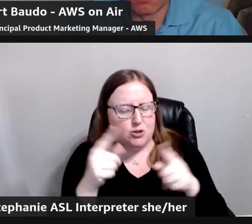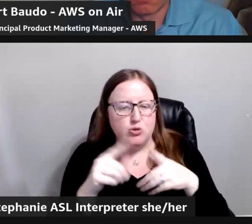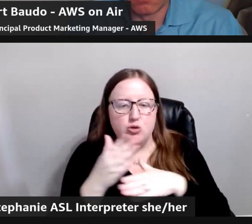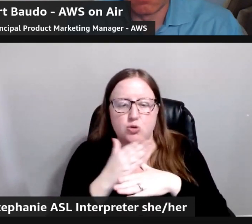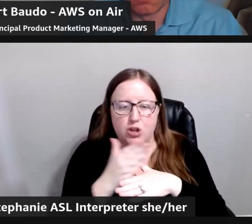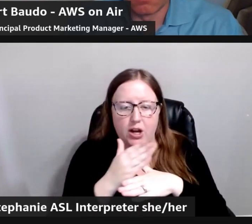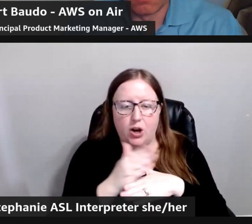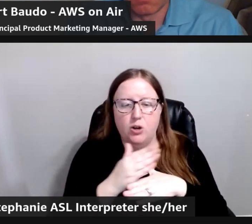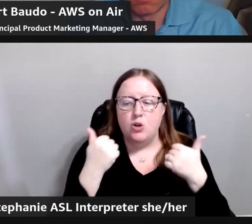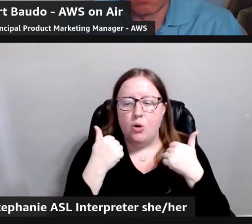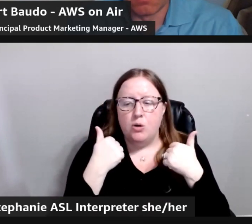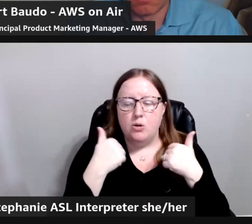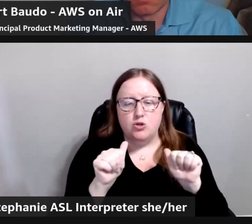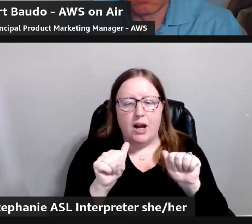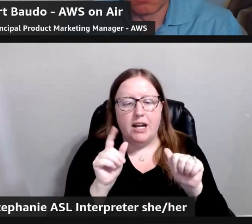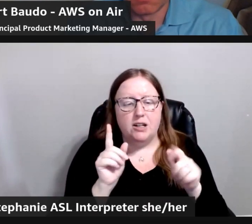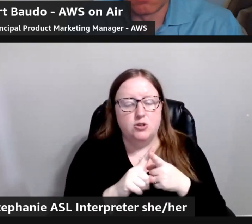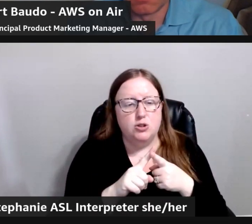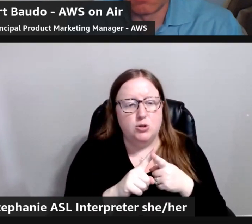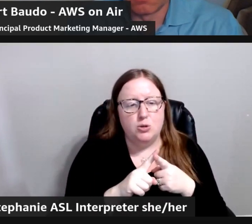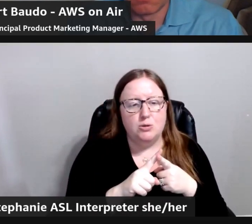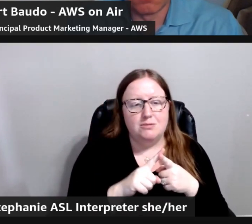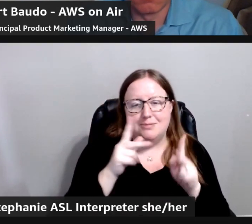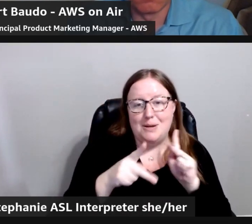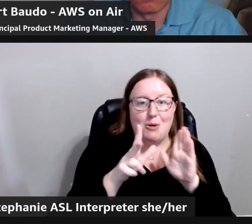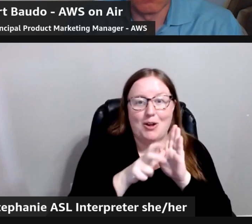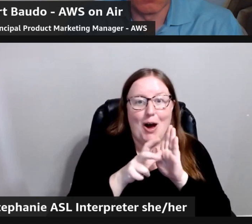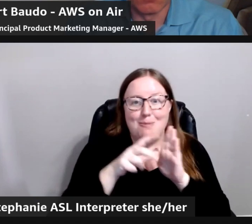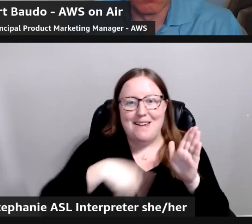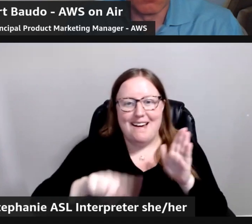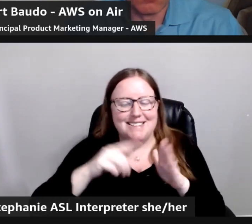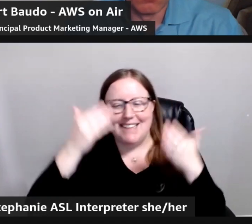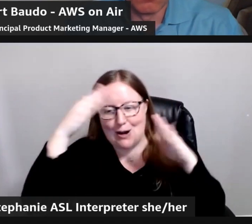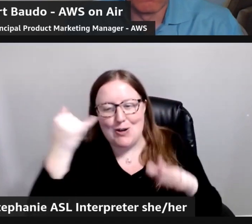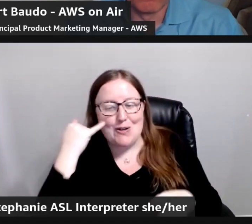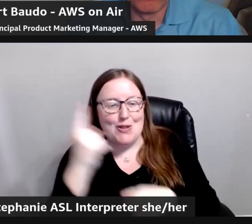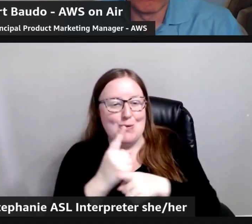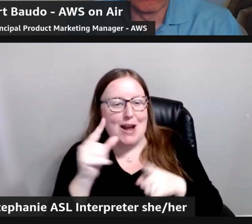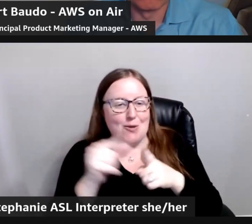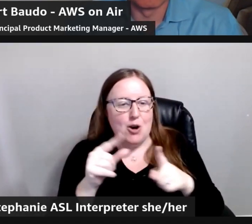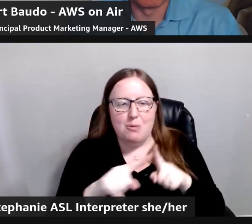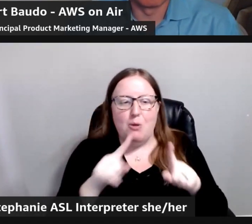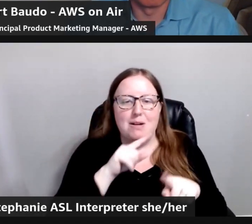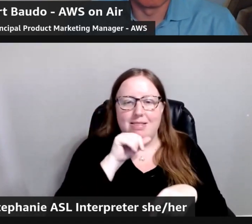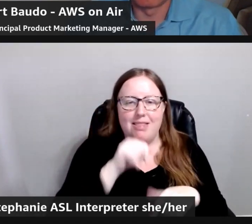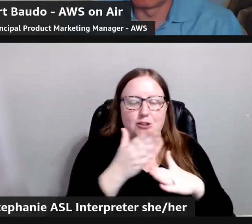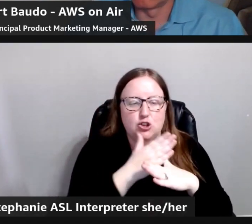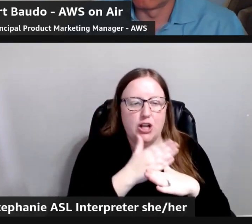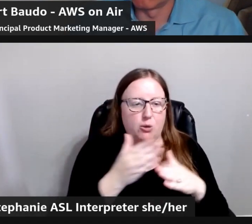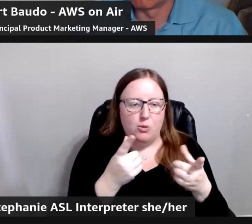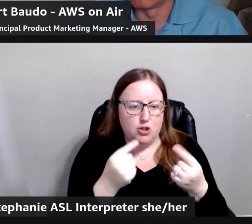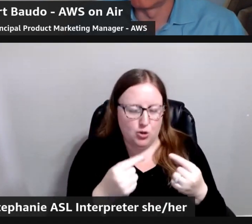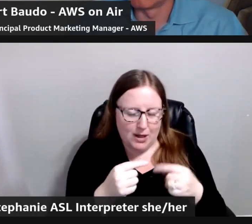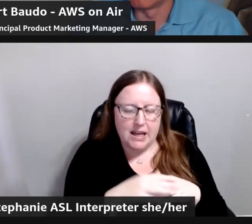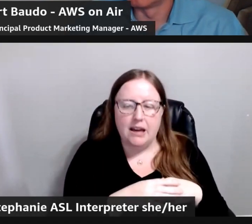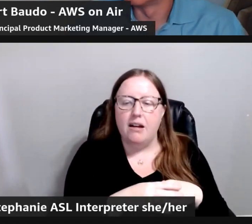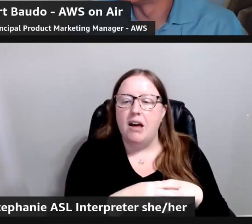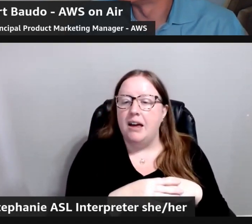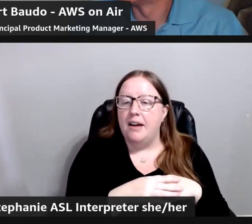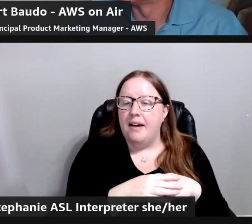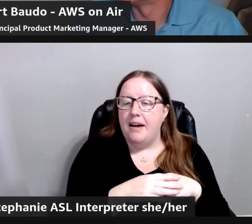to provide data so people can copy us? I don't know if copying is the right word, but we'd love to share what we're doing. And in fact, as we've done with many